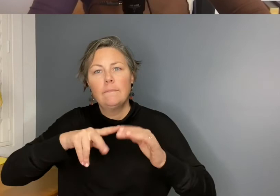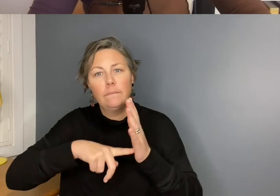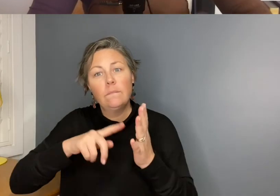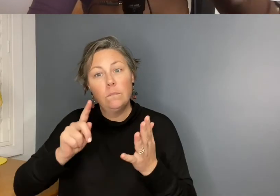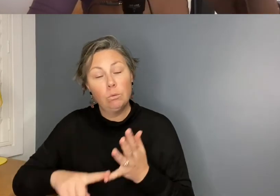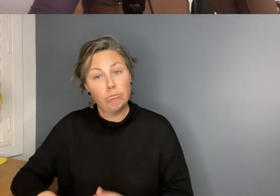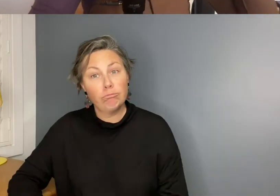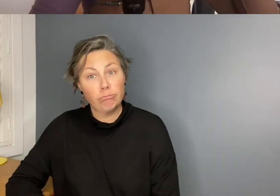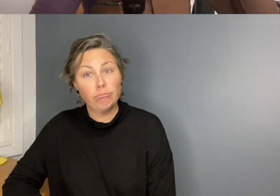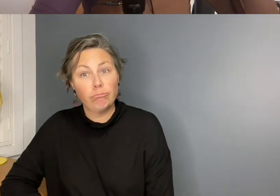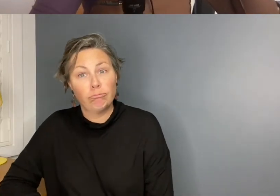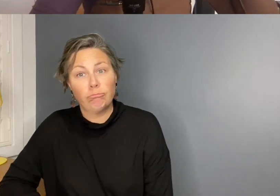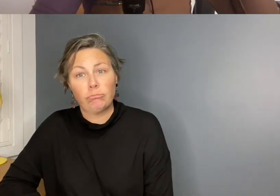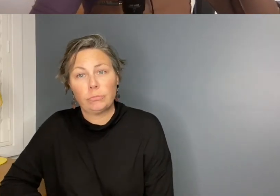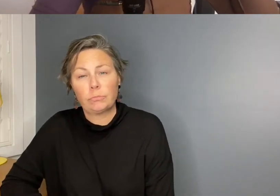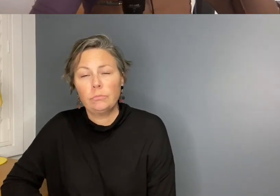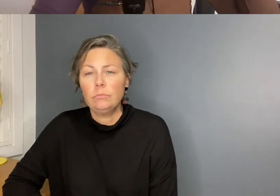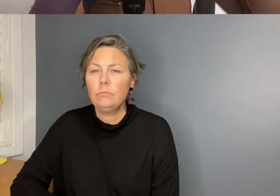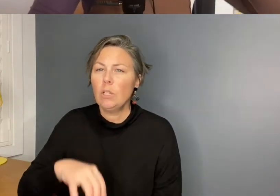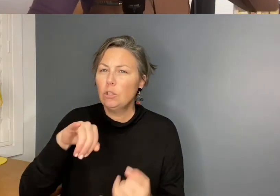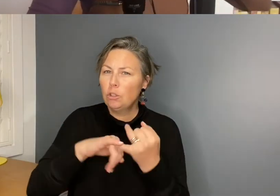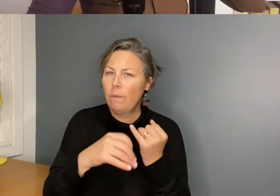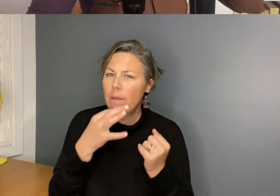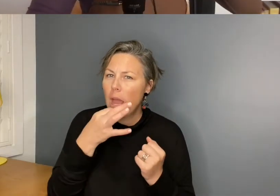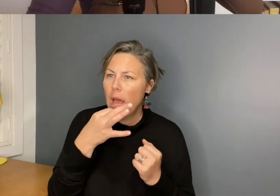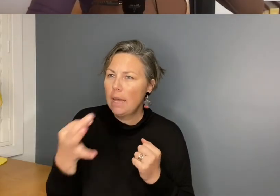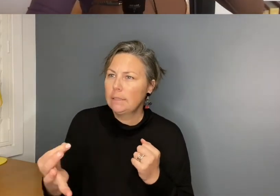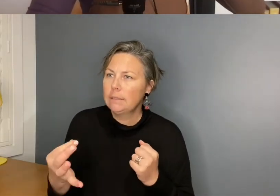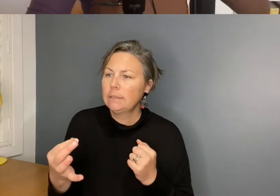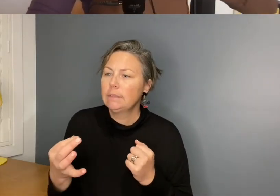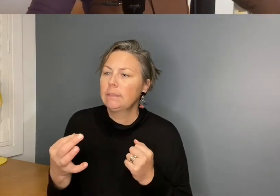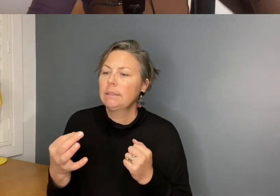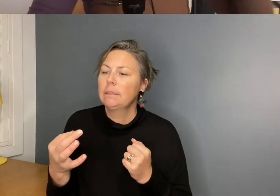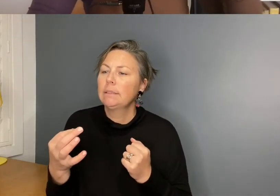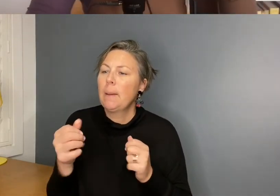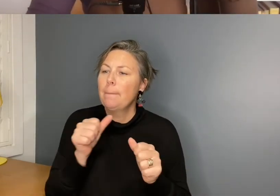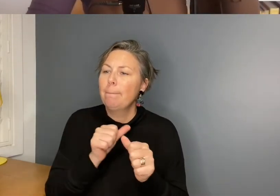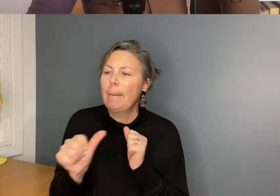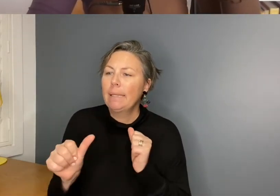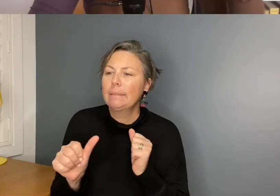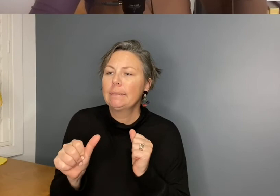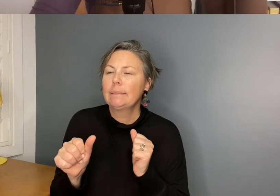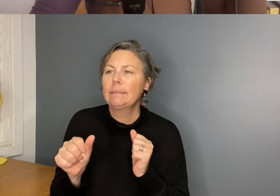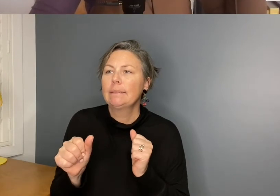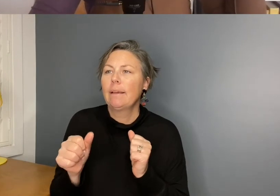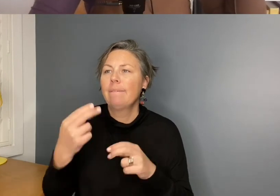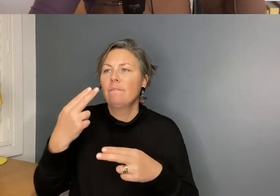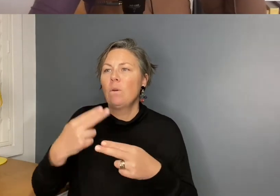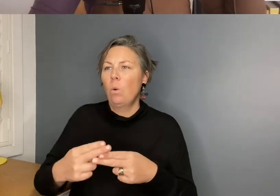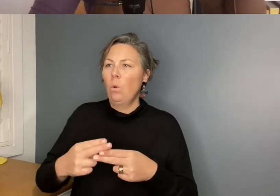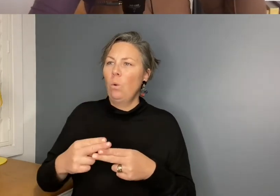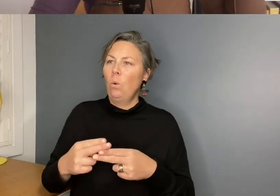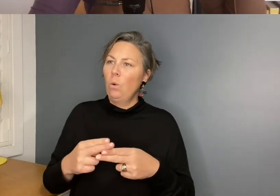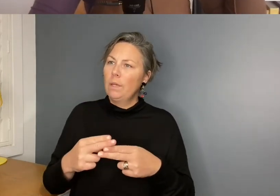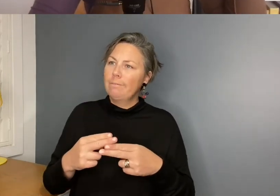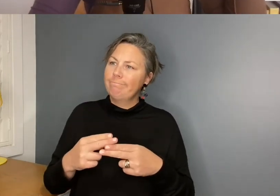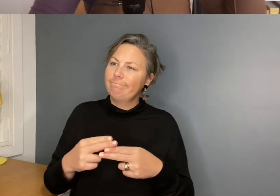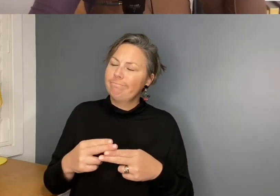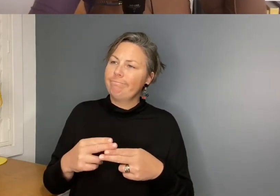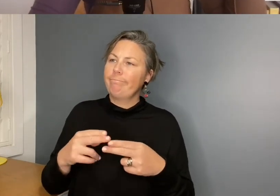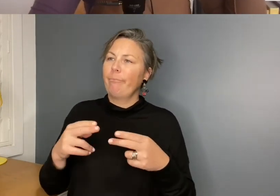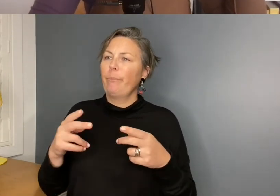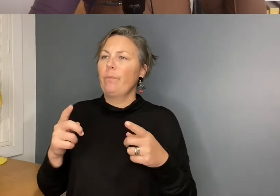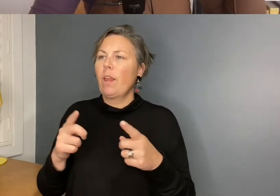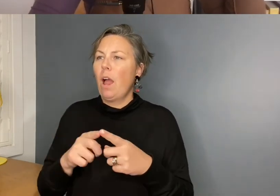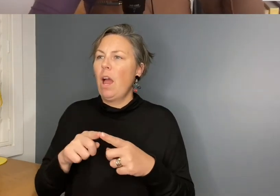the specific strains for your child, or is it more of like a generic thing that, a certain strain is